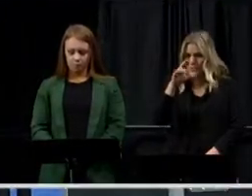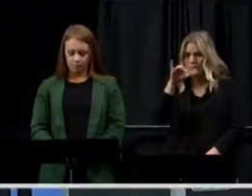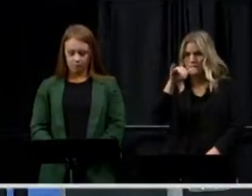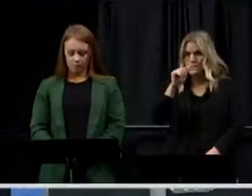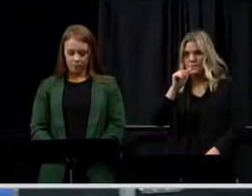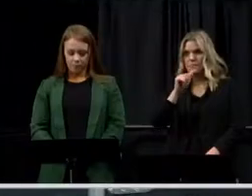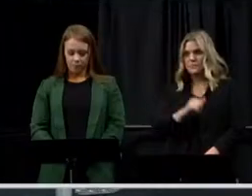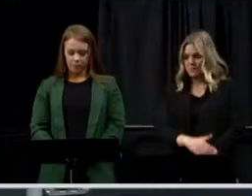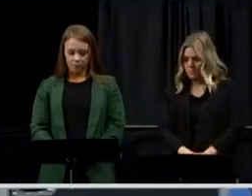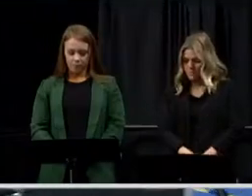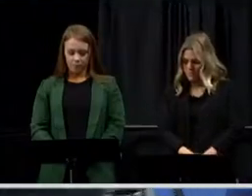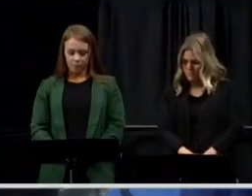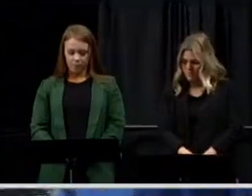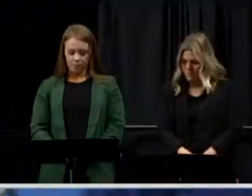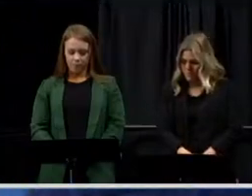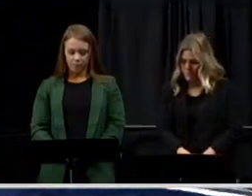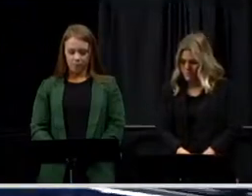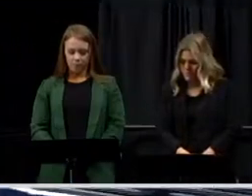Perez.